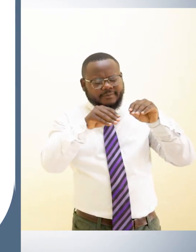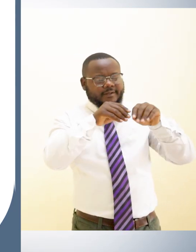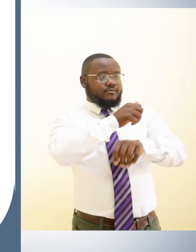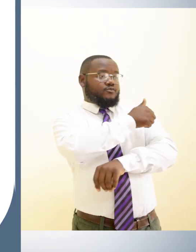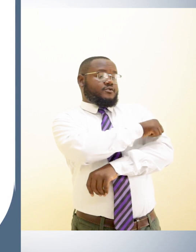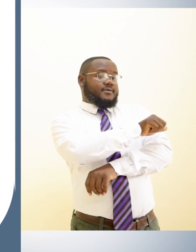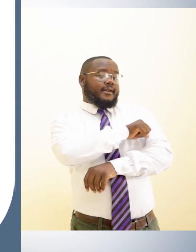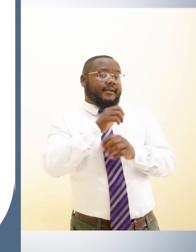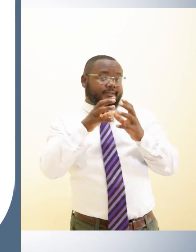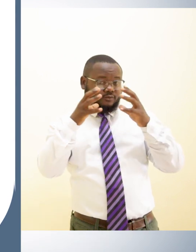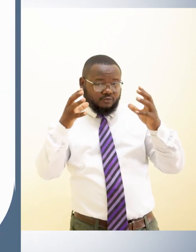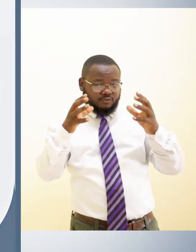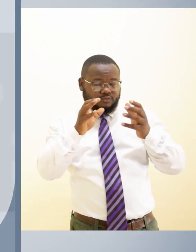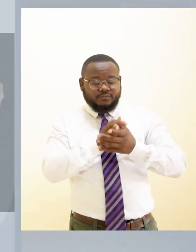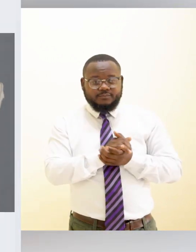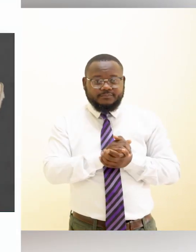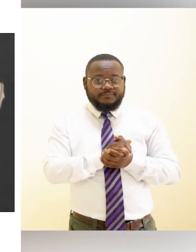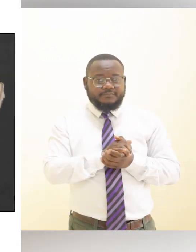to colleagues who can help.